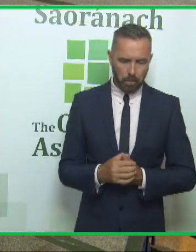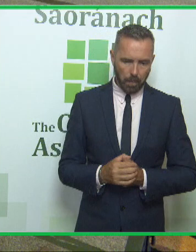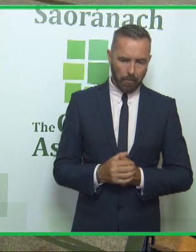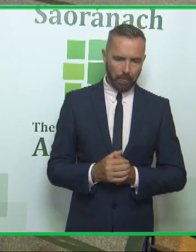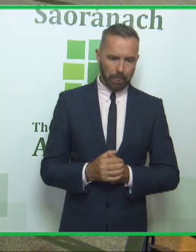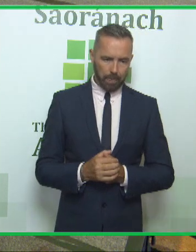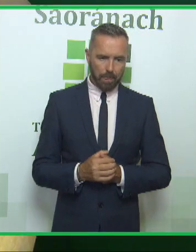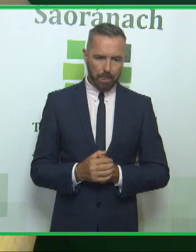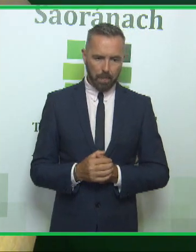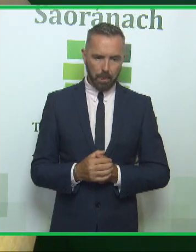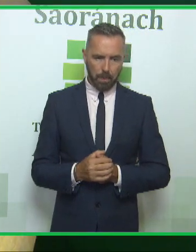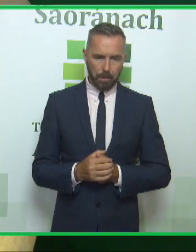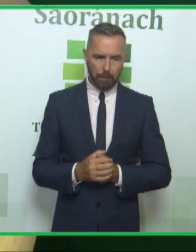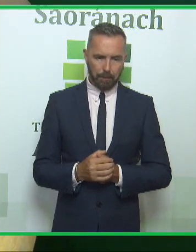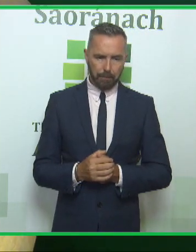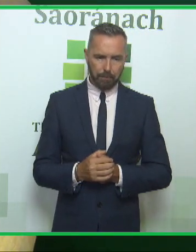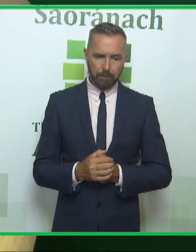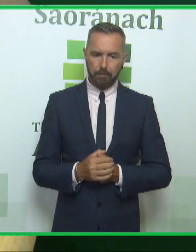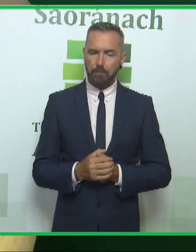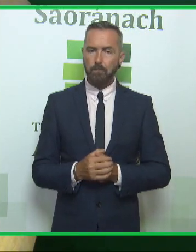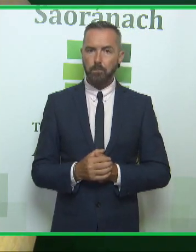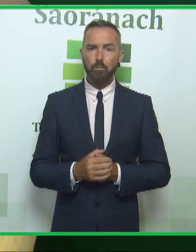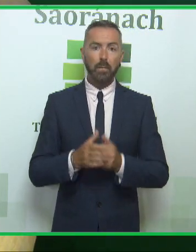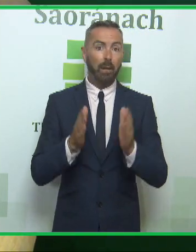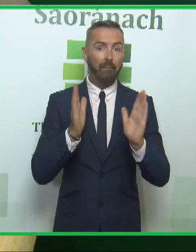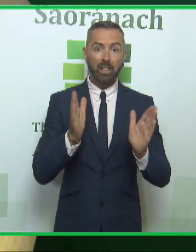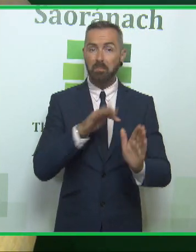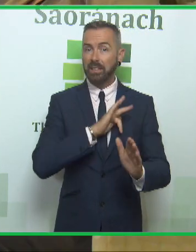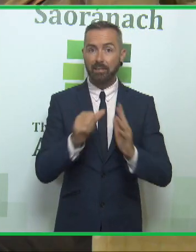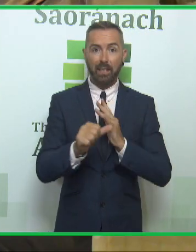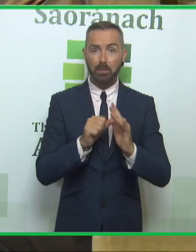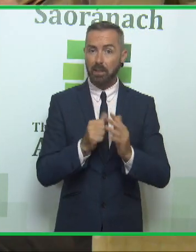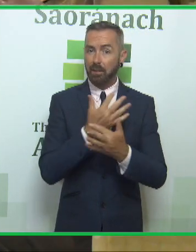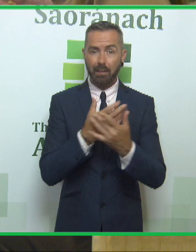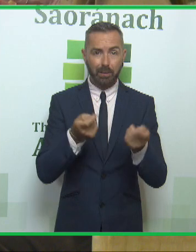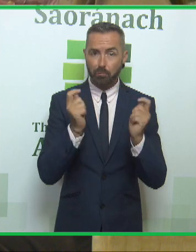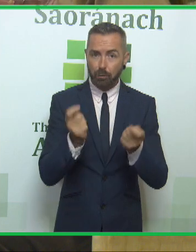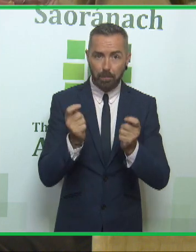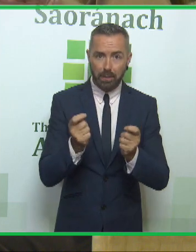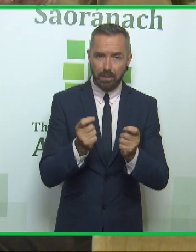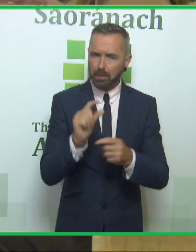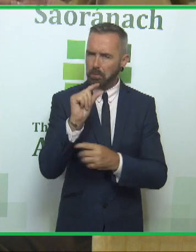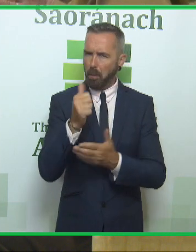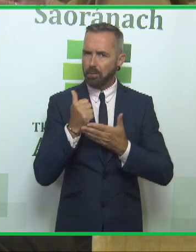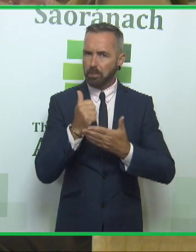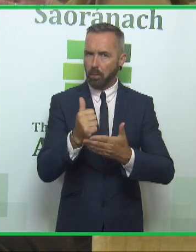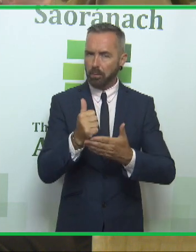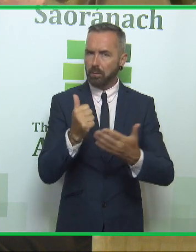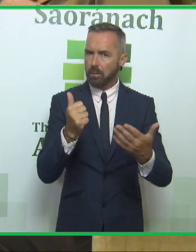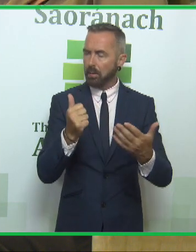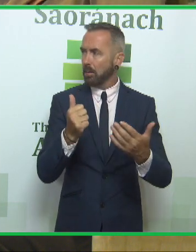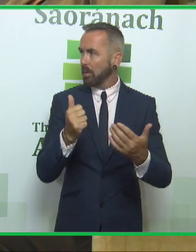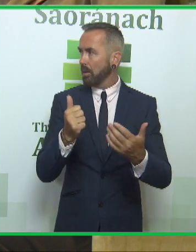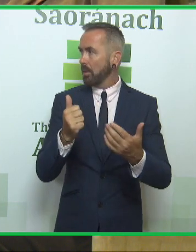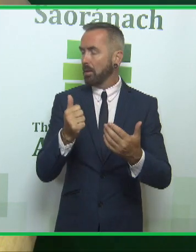experience of going into treatment with a very little support, coming from a clinic. I